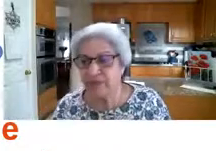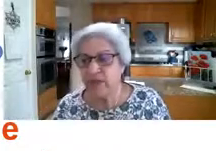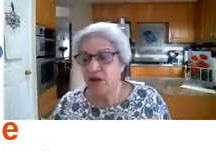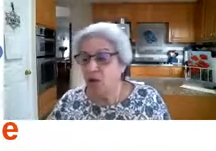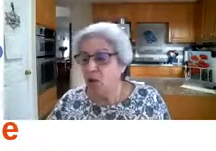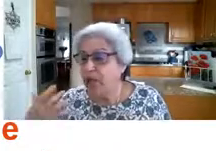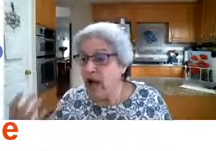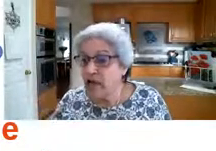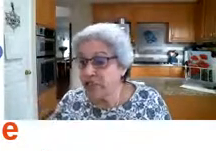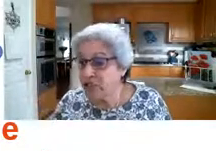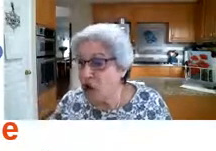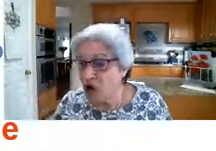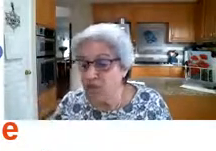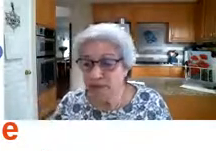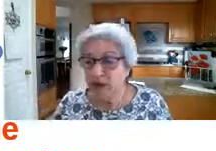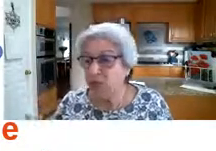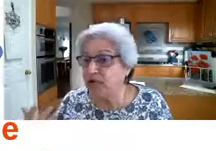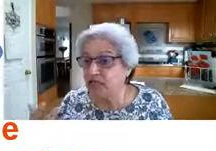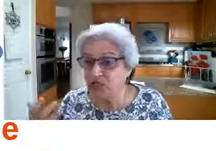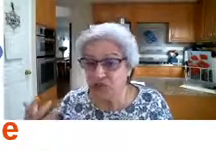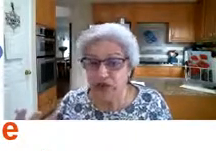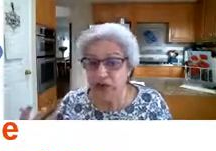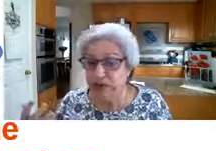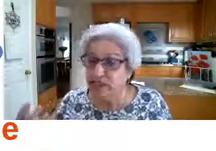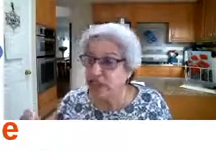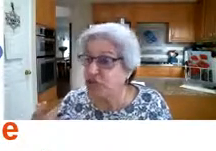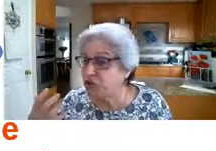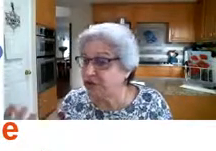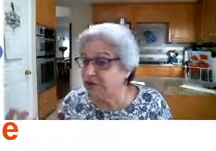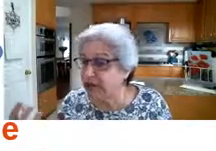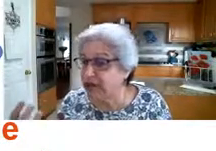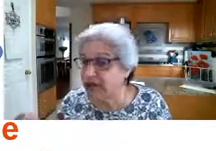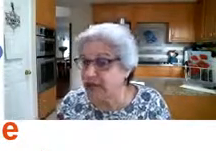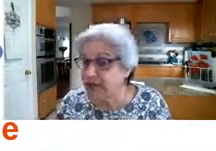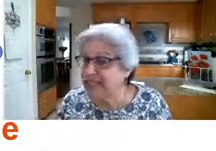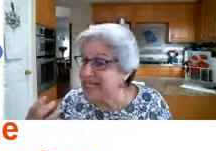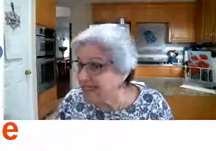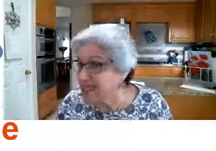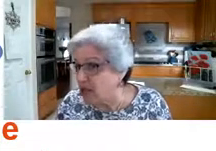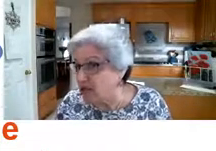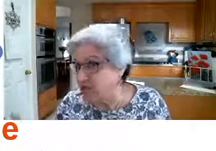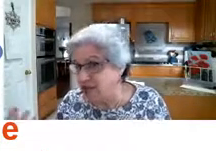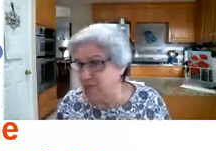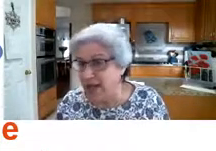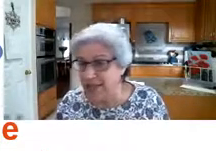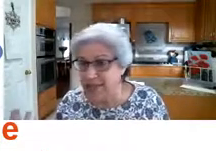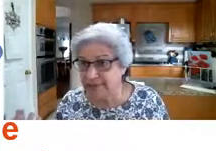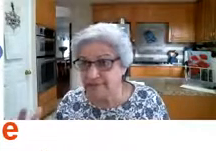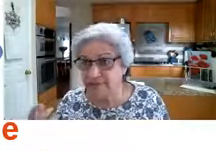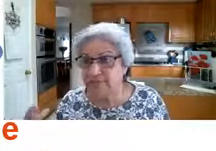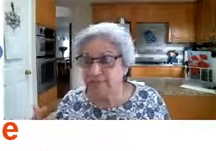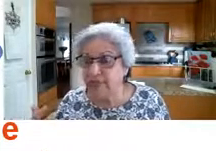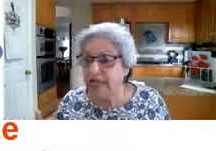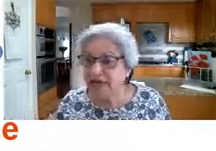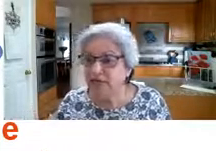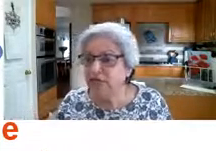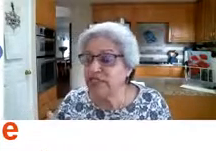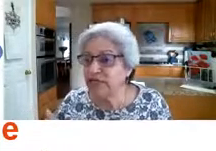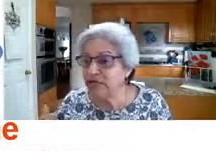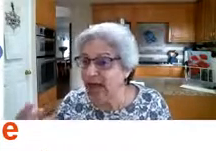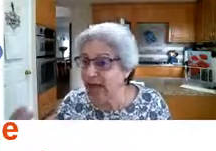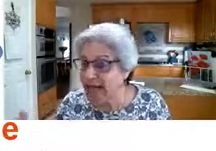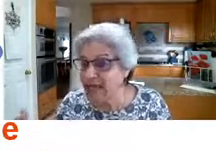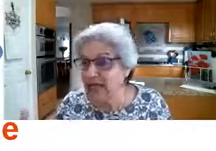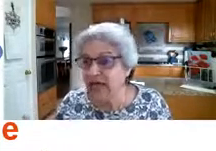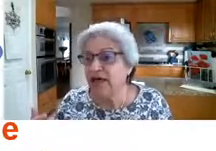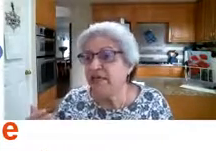Excuse me. We also hope that we're going to trigger this terrific T cell response. And if we